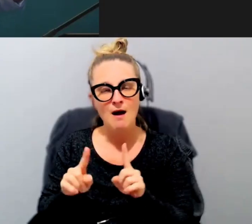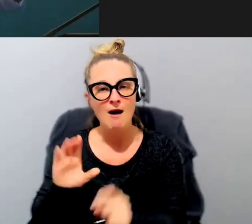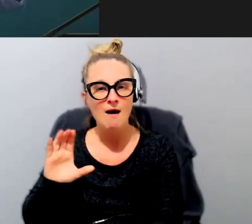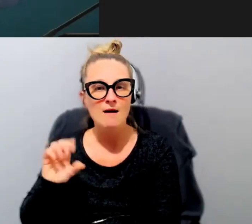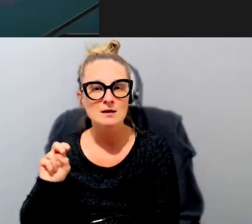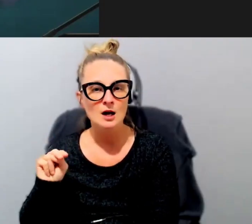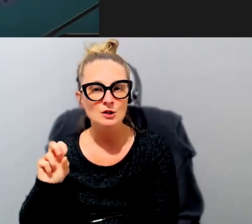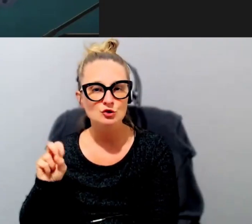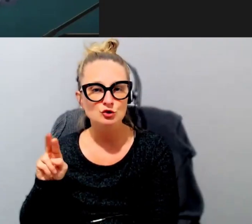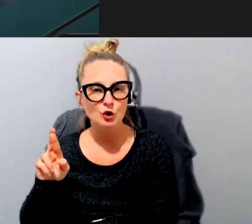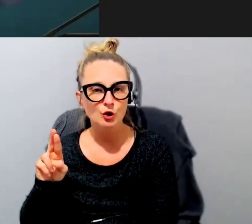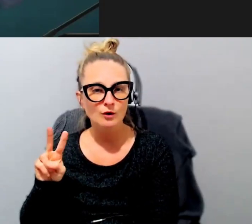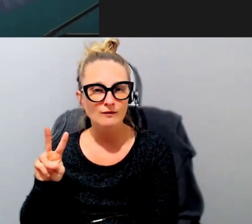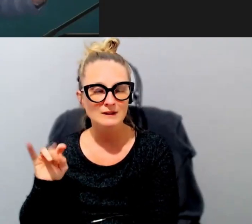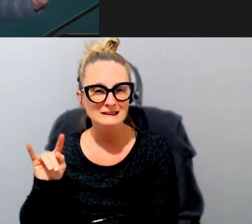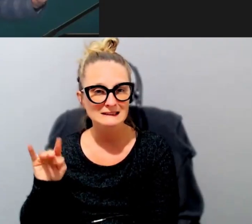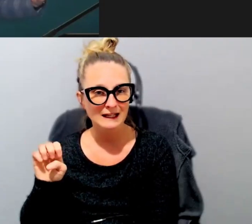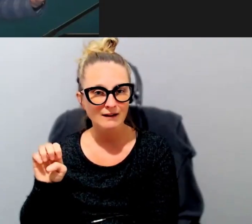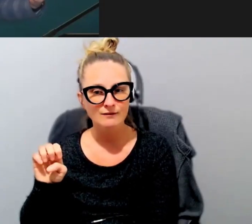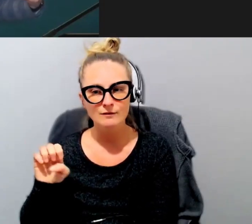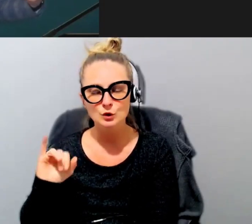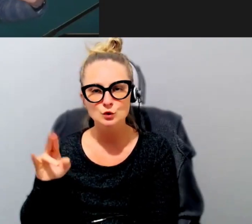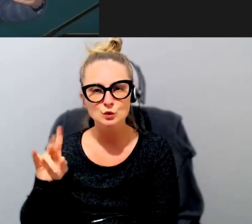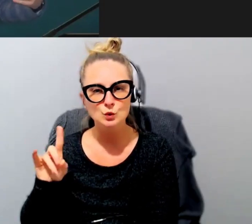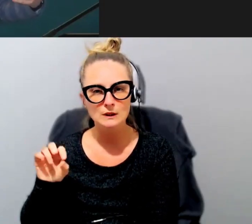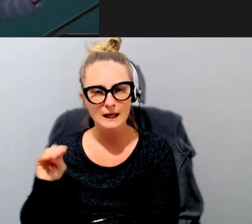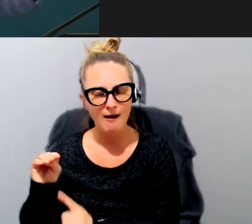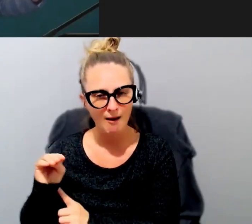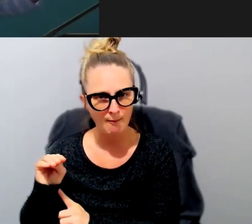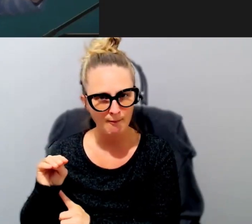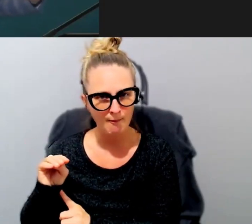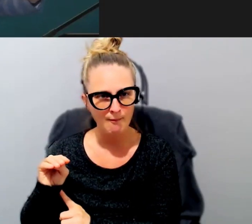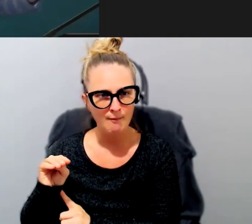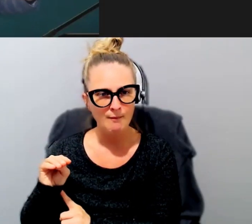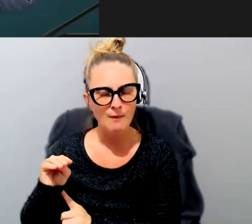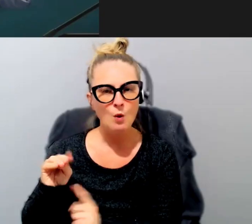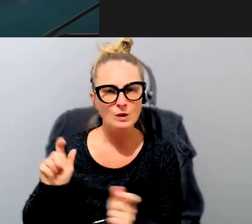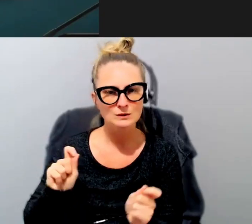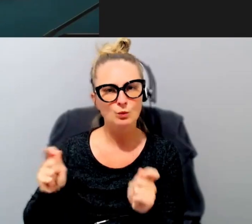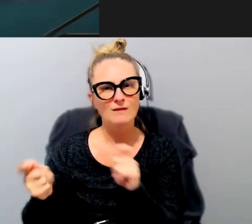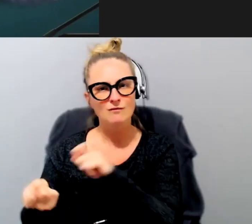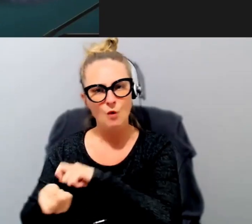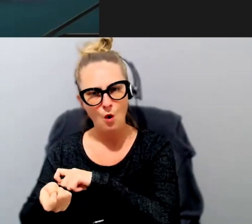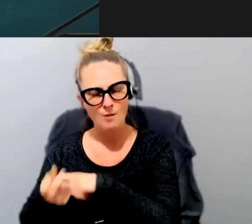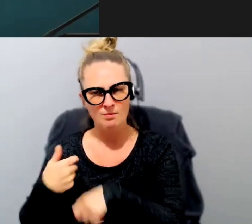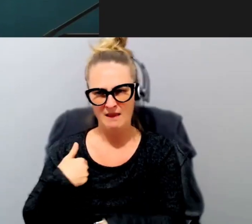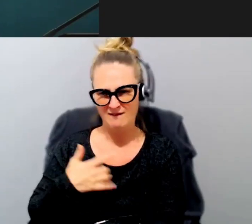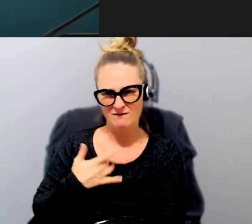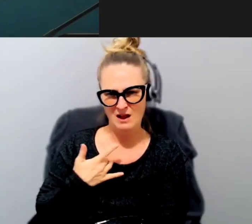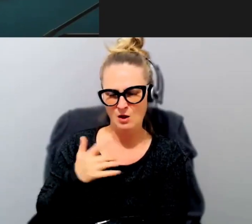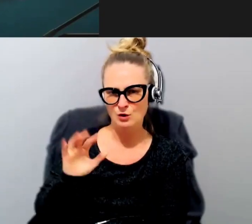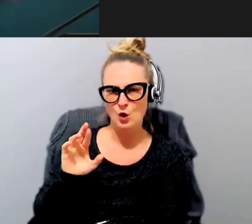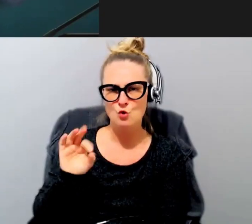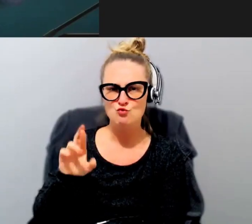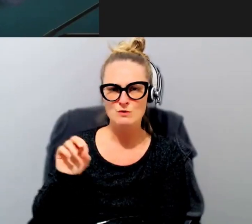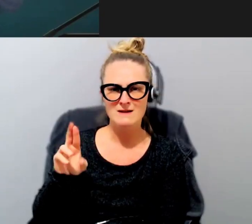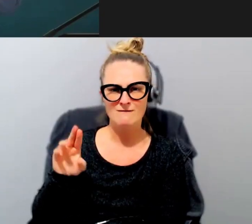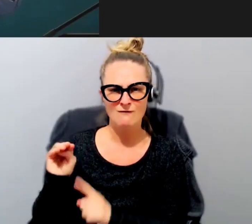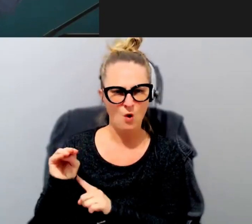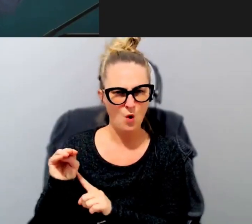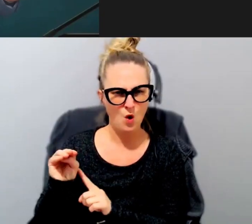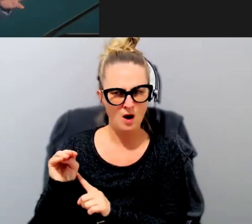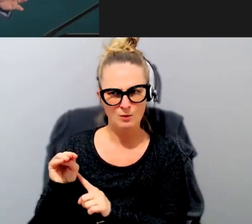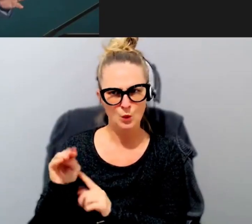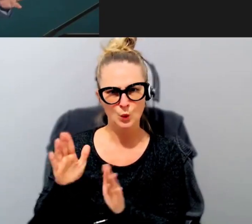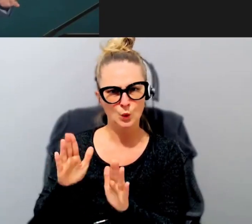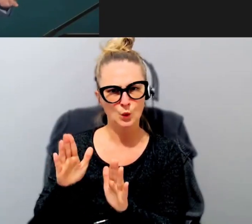was in response to Reform Judaism, because they felt that Reform Judaism went too far. So they wanted to conserve it. So they